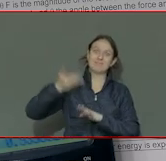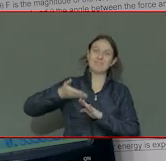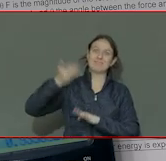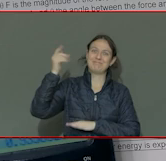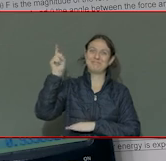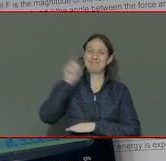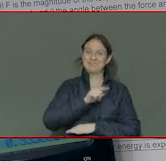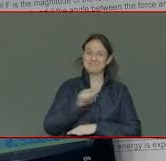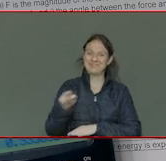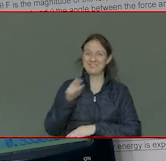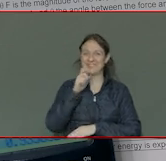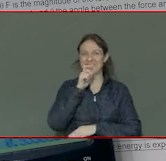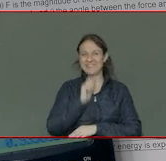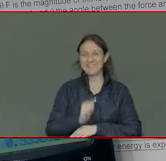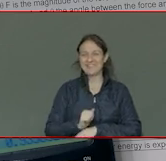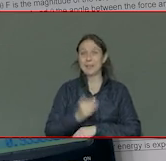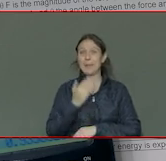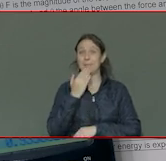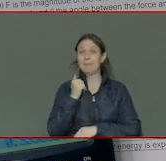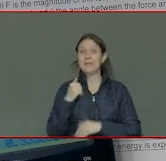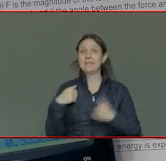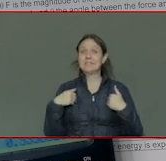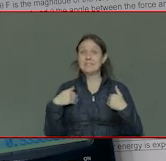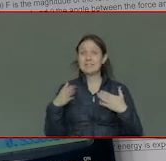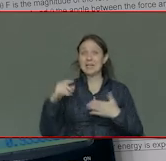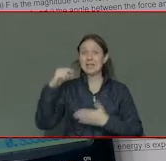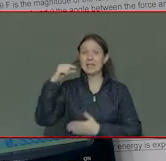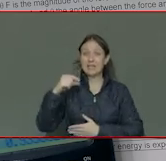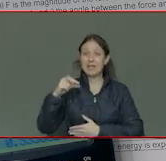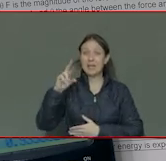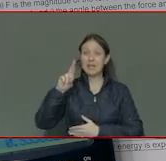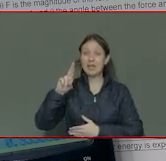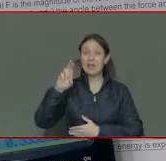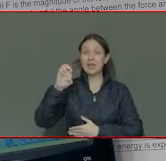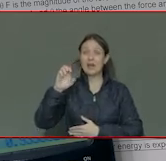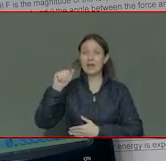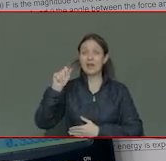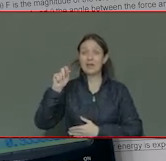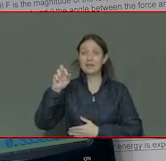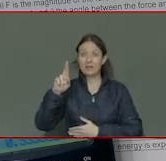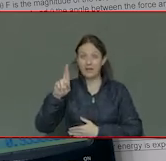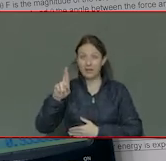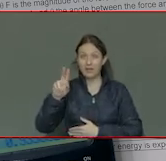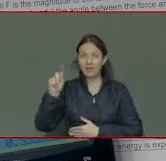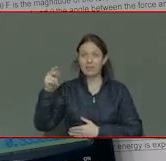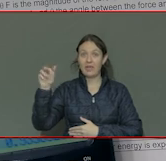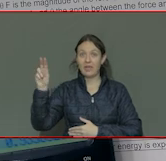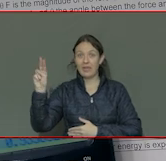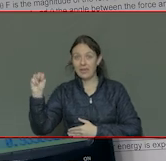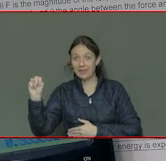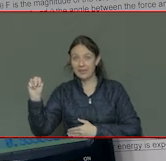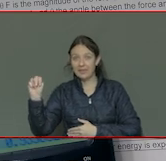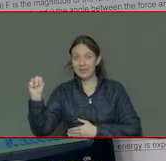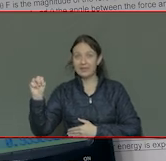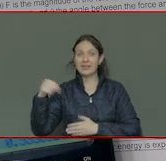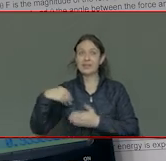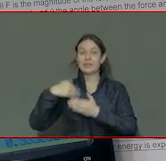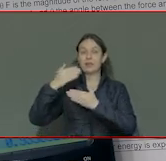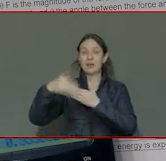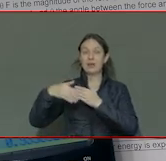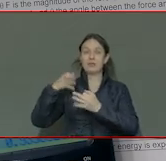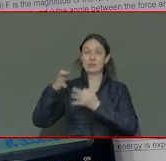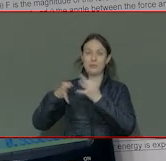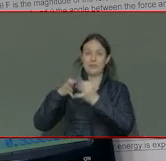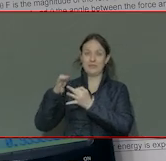And please start with that word greater than, and then you continue with your explanation. You